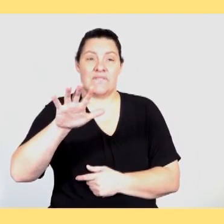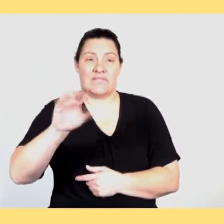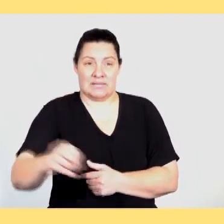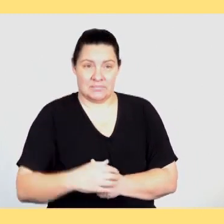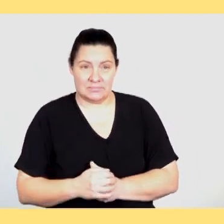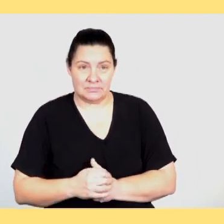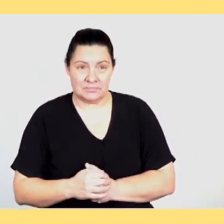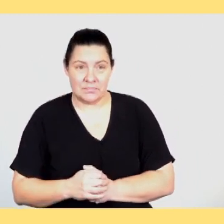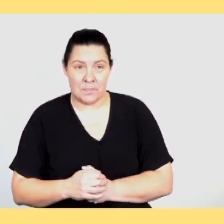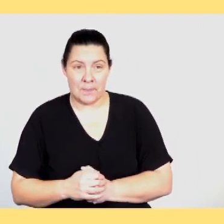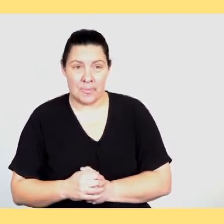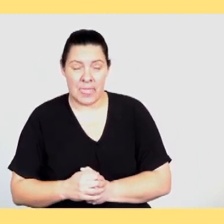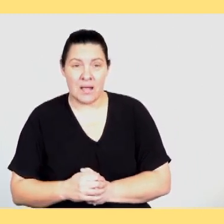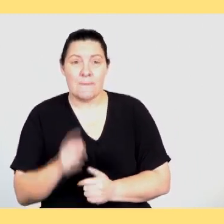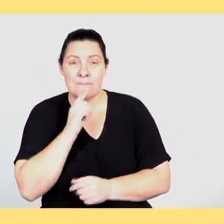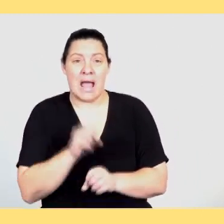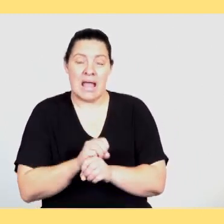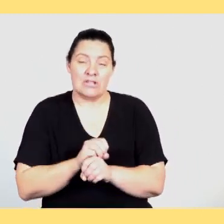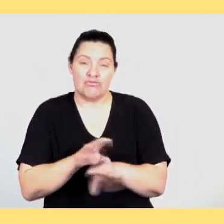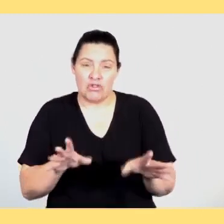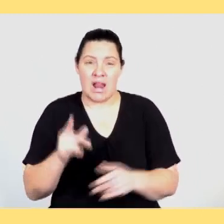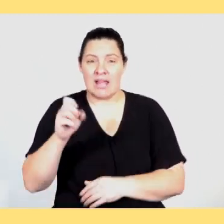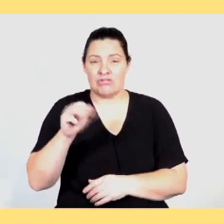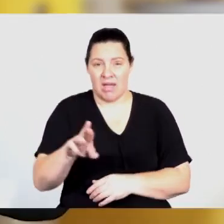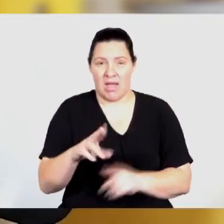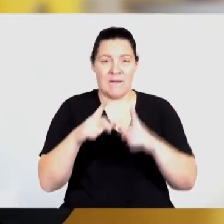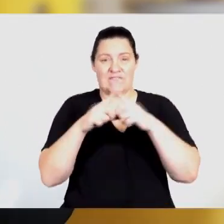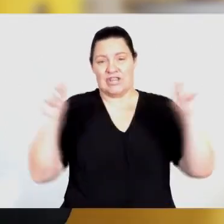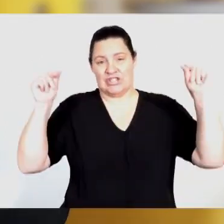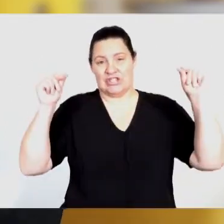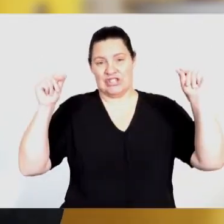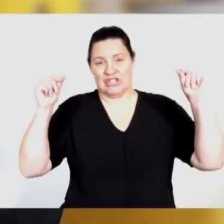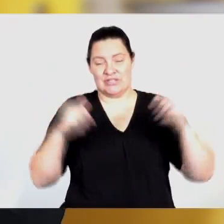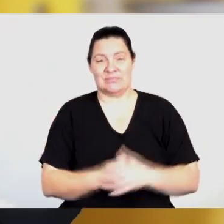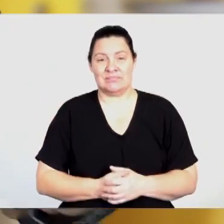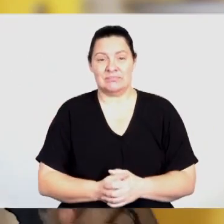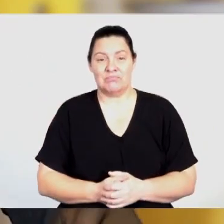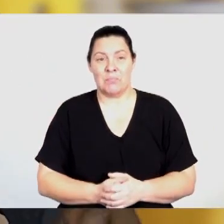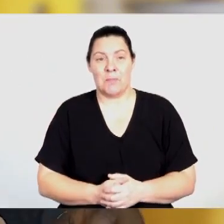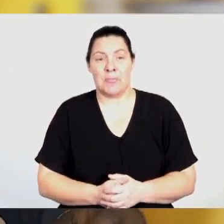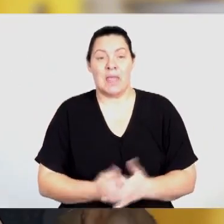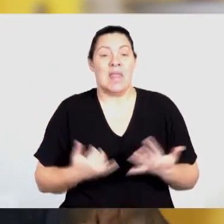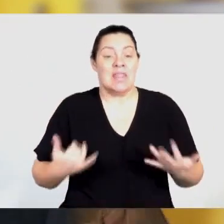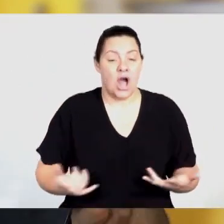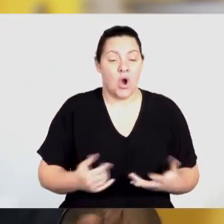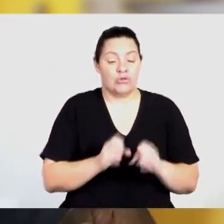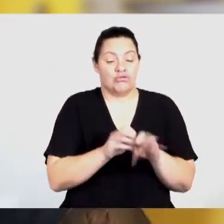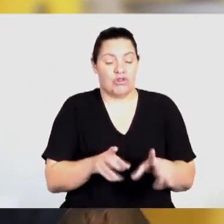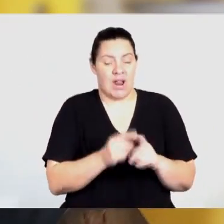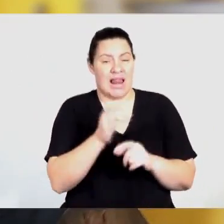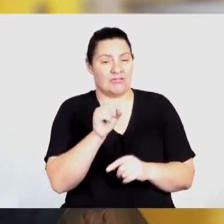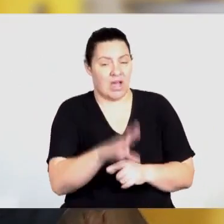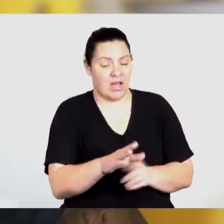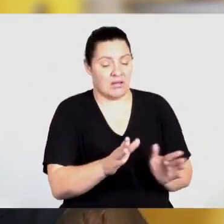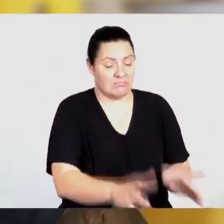35,650. And then my general ledger will be complete. Okay, now, after my general